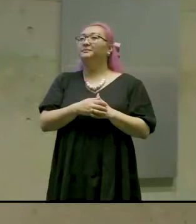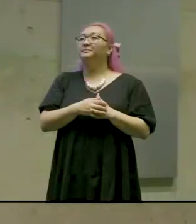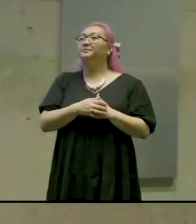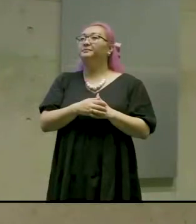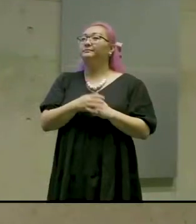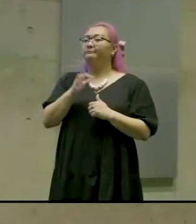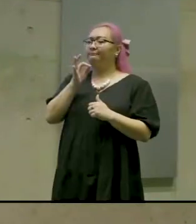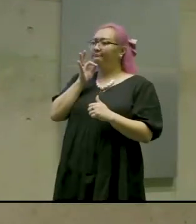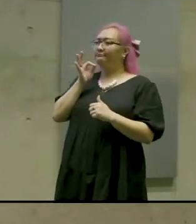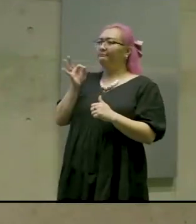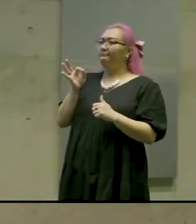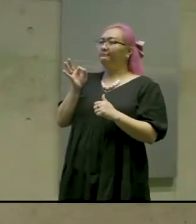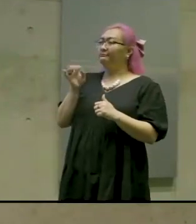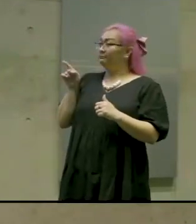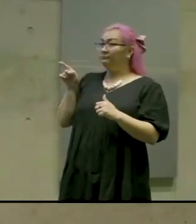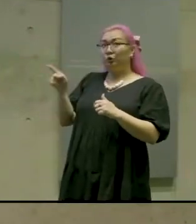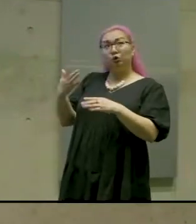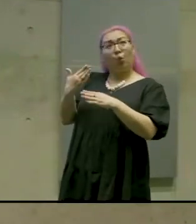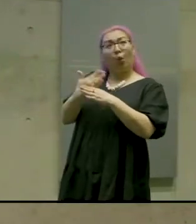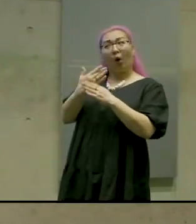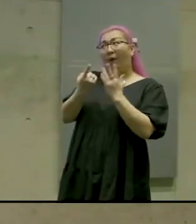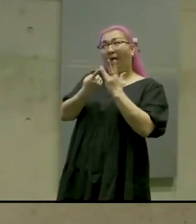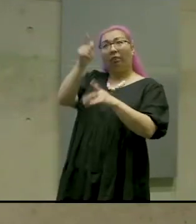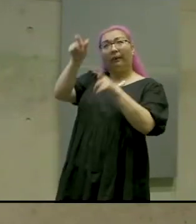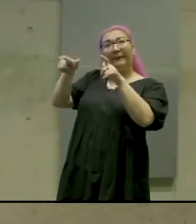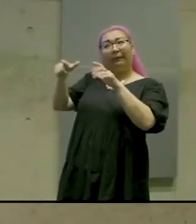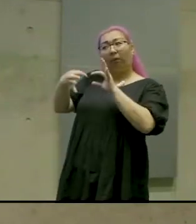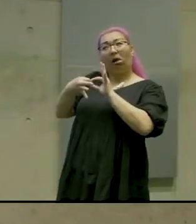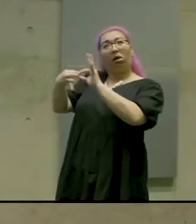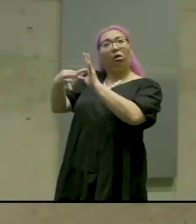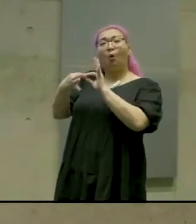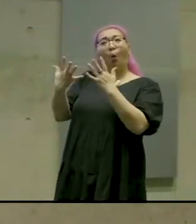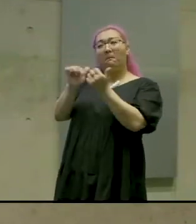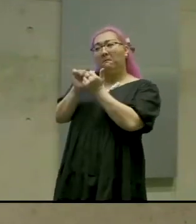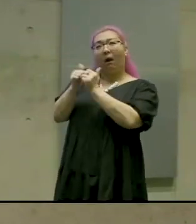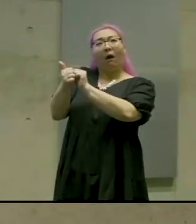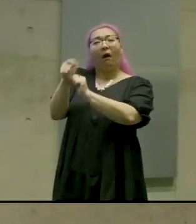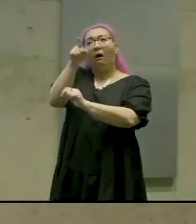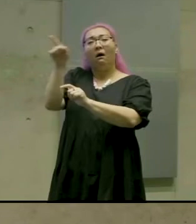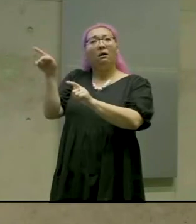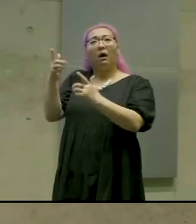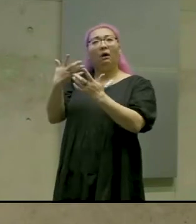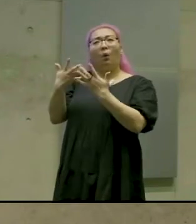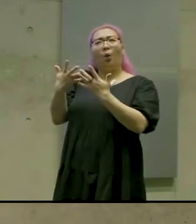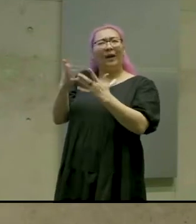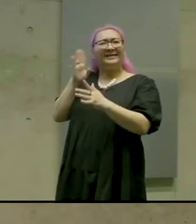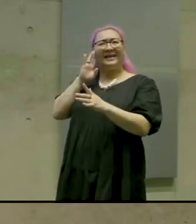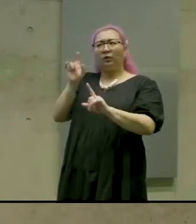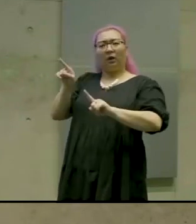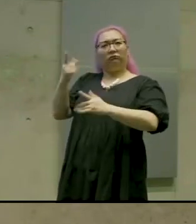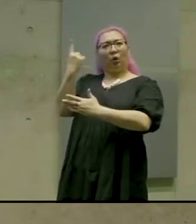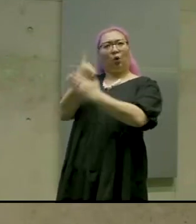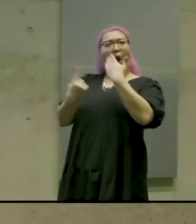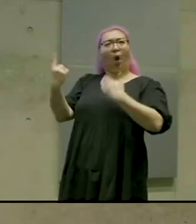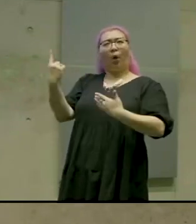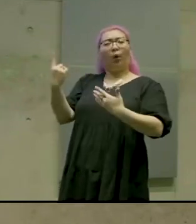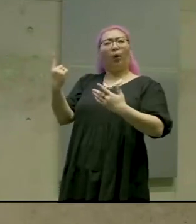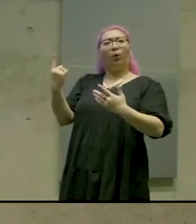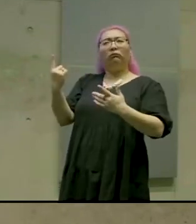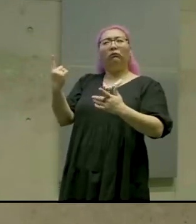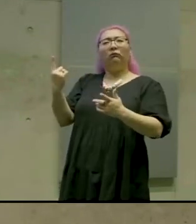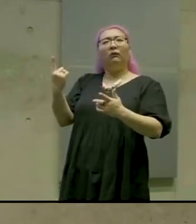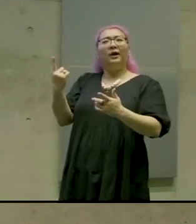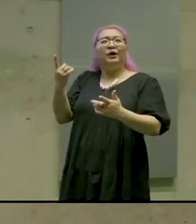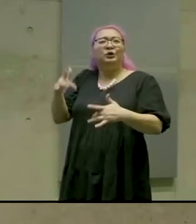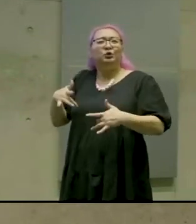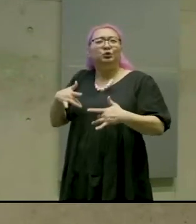Did you collaborate with anyone else for the art or music or anything? And if it sounds like you didn't, if you had, would that have made